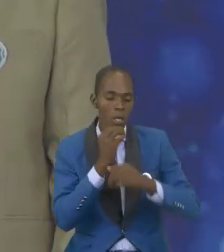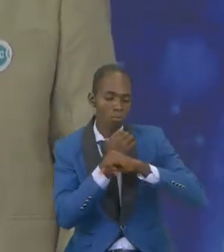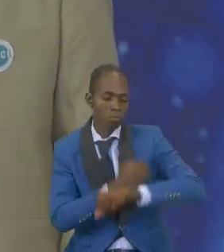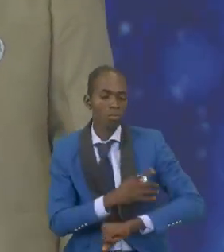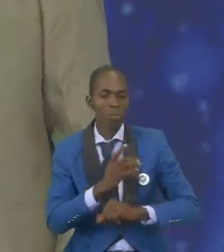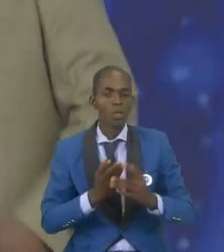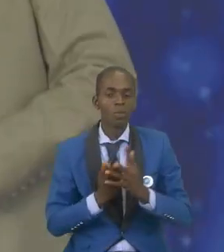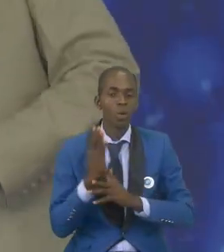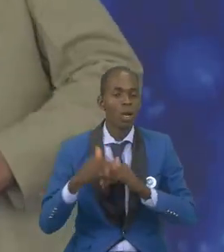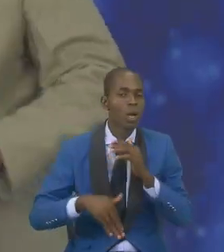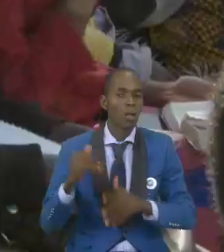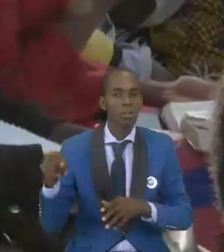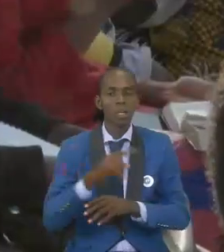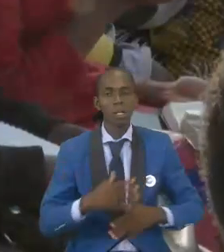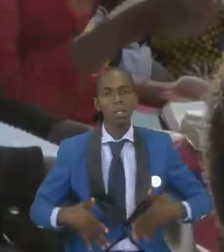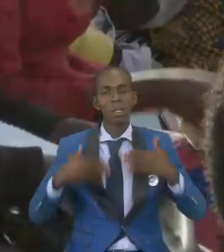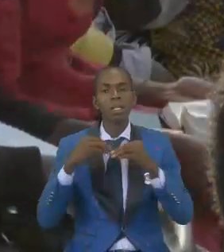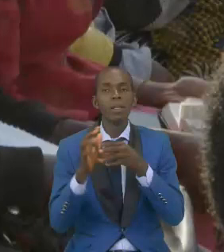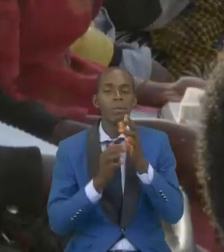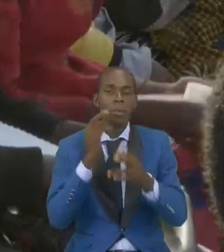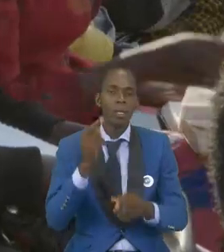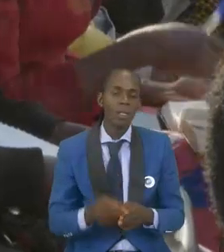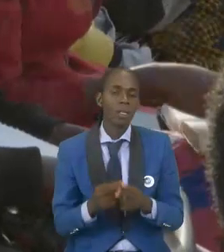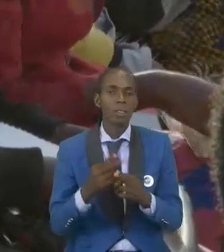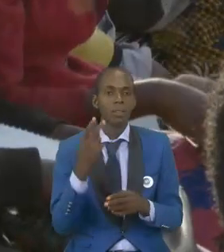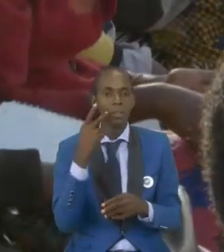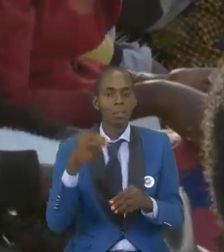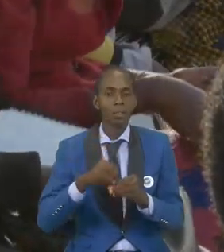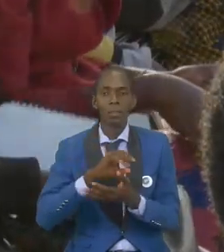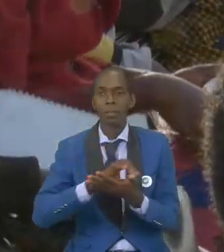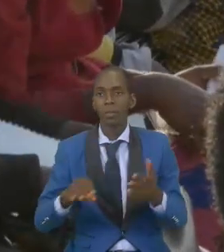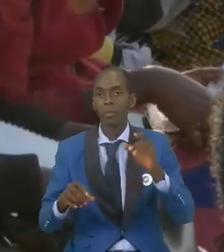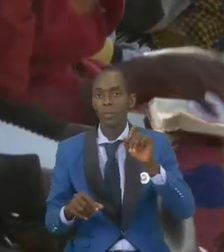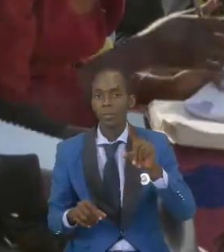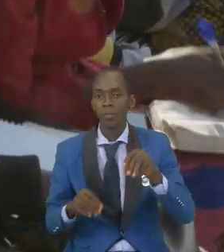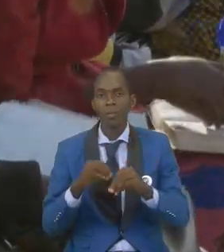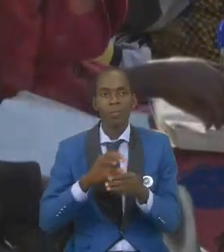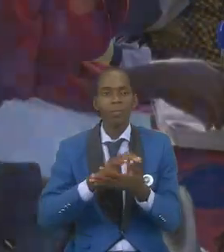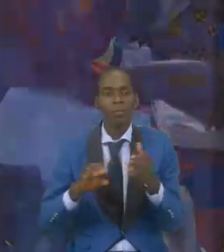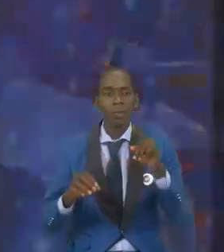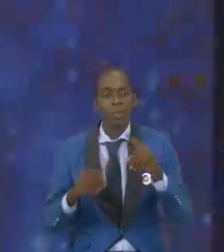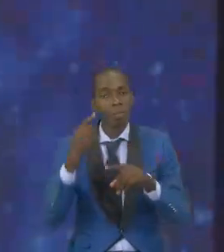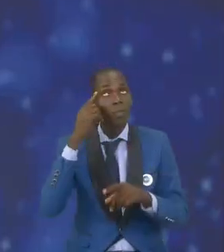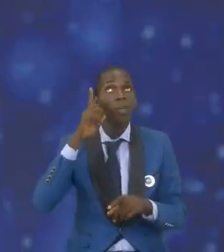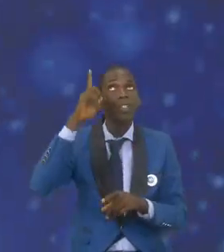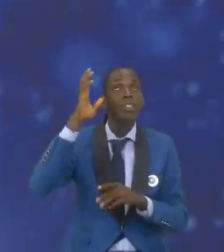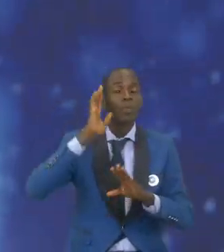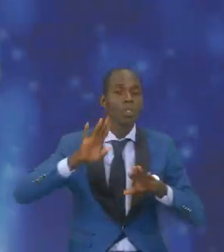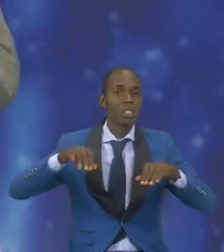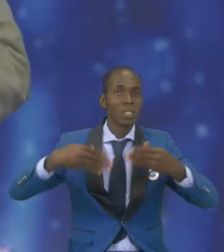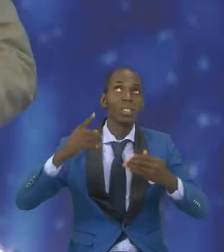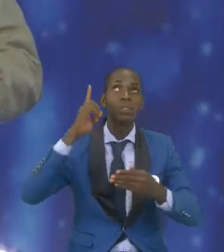through their lives in Jesus' name. Look at verse 11. In verse 11, for he shall give his